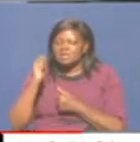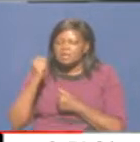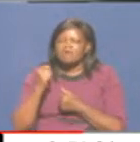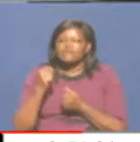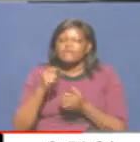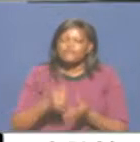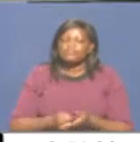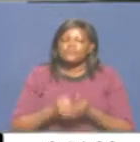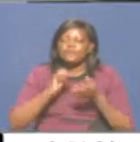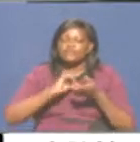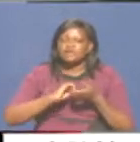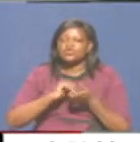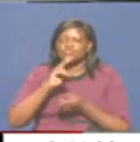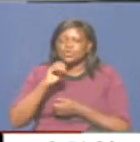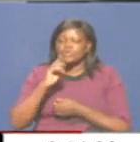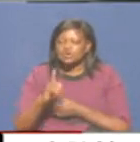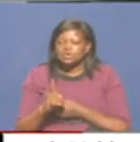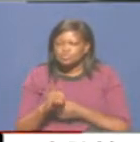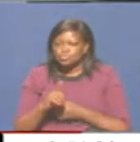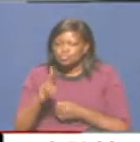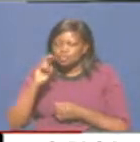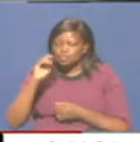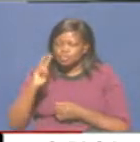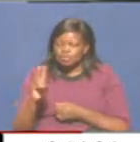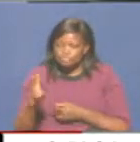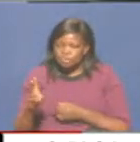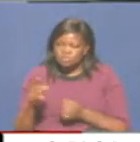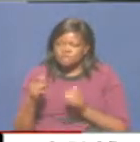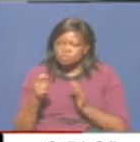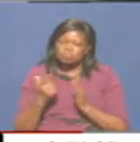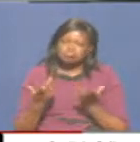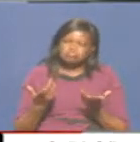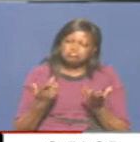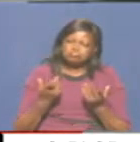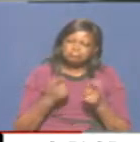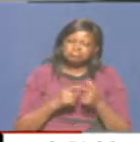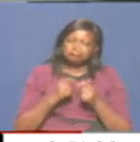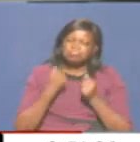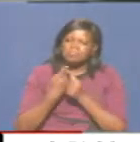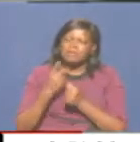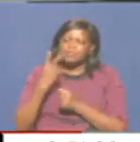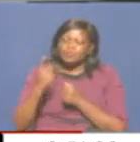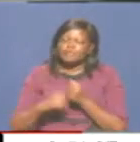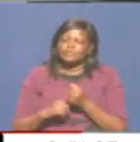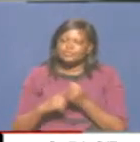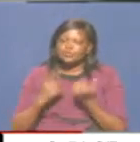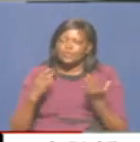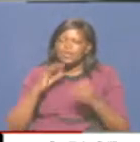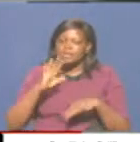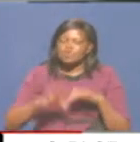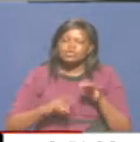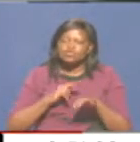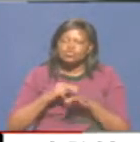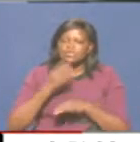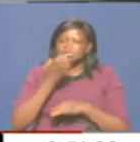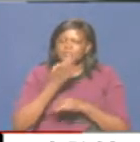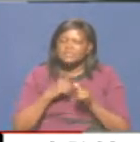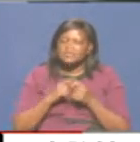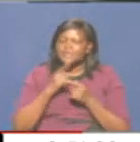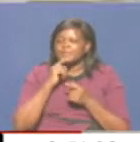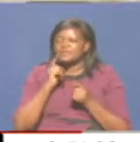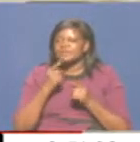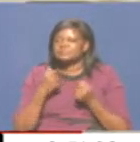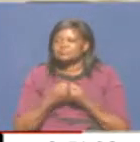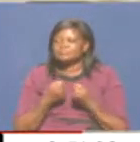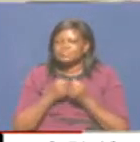Federation 2021-2022 league season will serve off on the November 26th at the Nyayo National Stadium. The men's first leg is